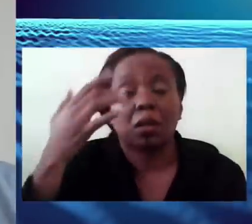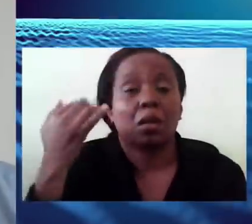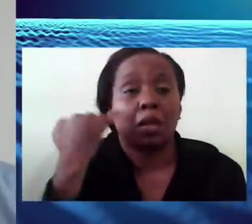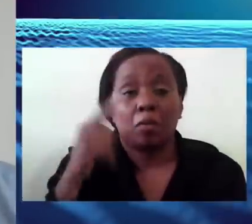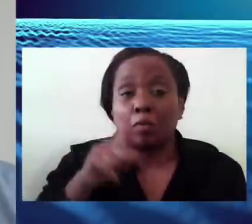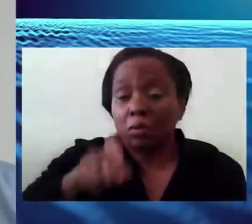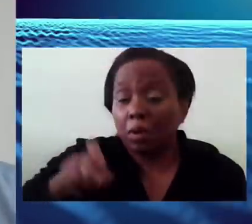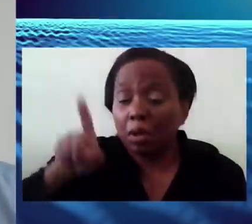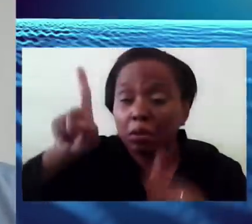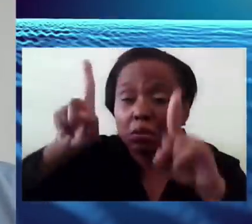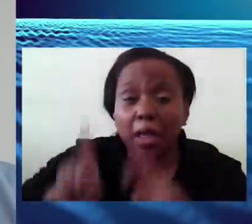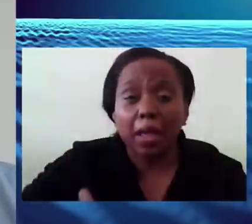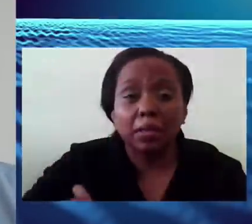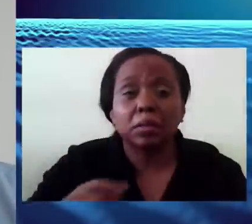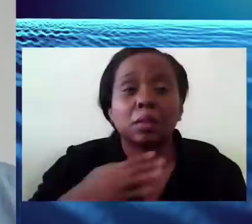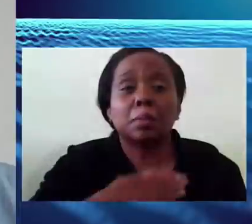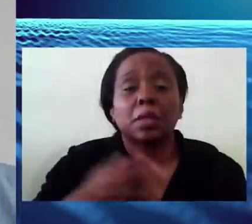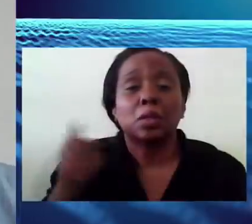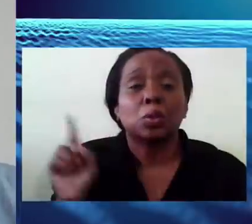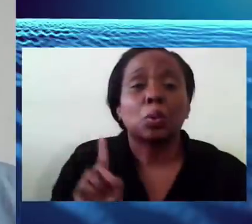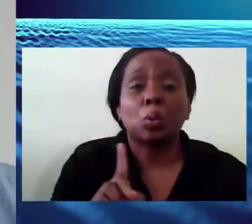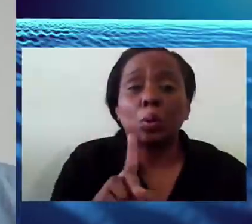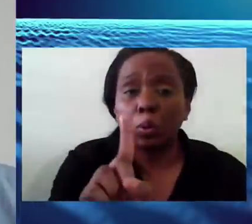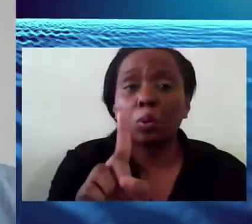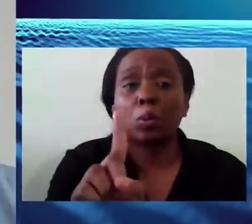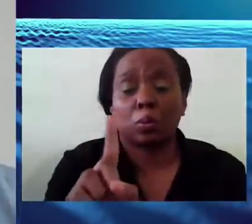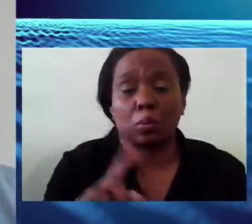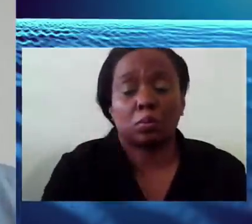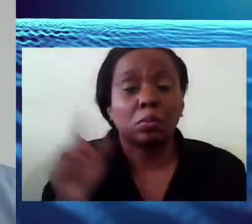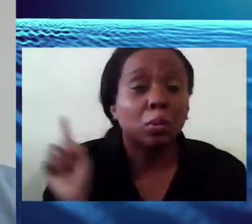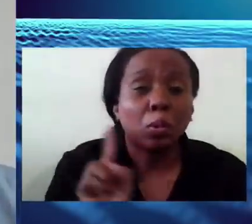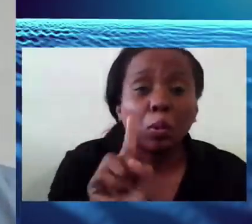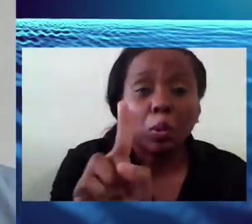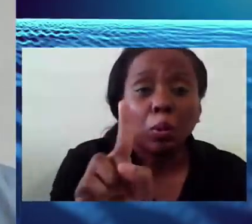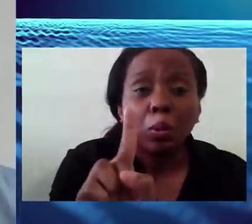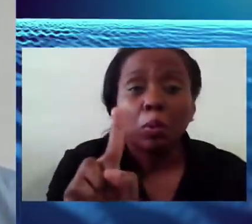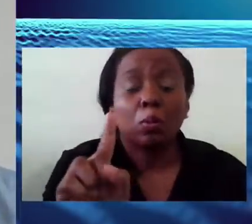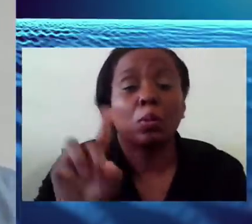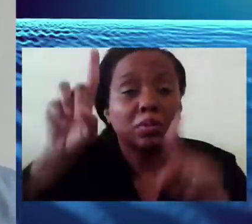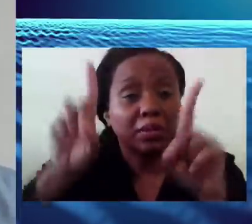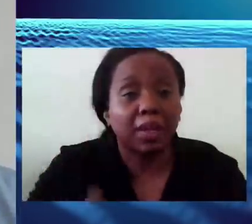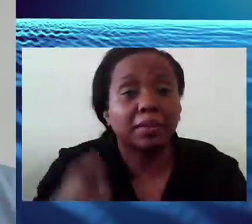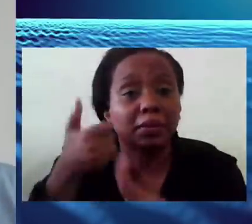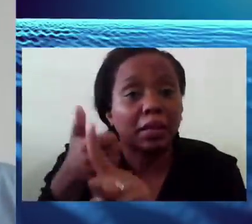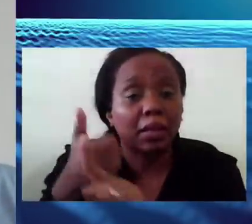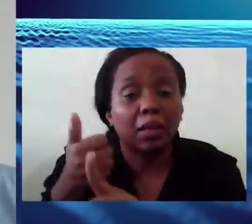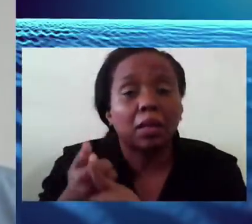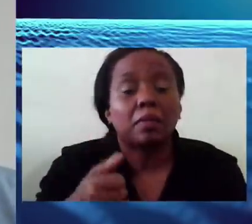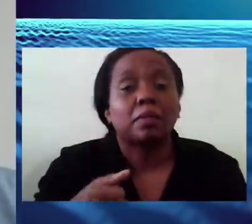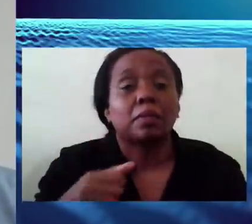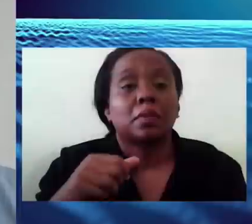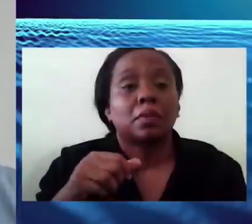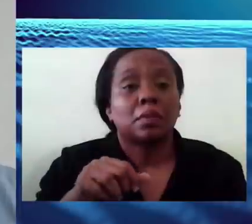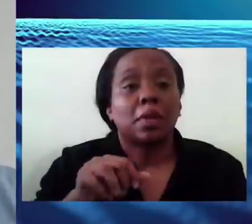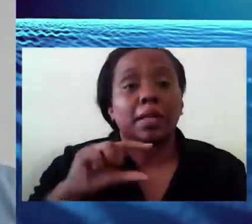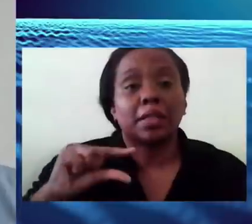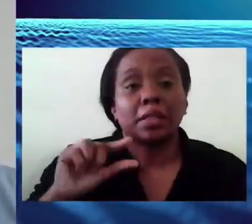present at the Wilde Gymnasium testing site and be tested for your family's sake, for your sake, for your community's